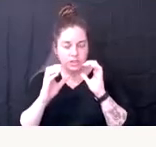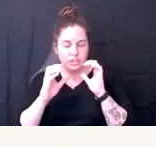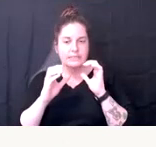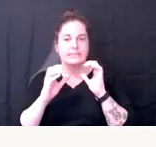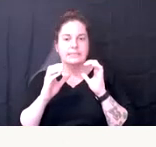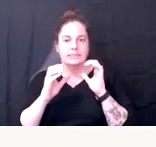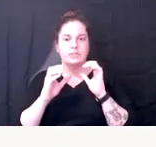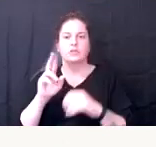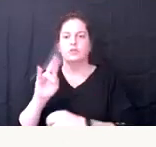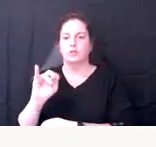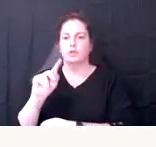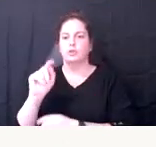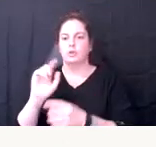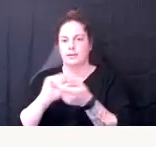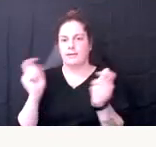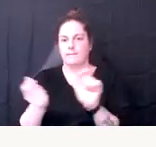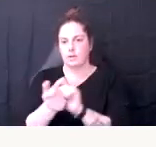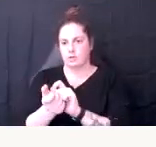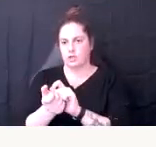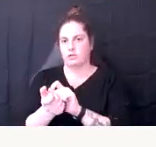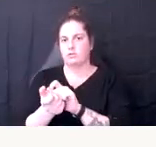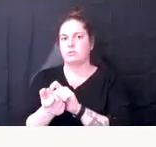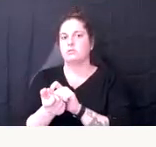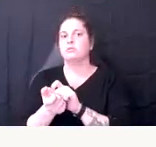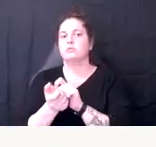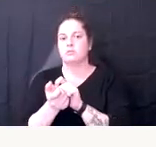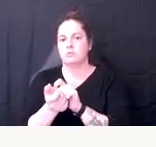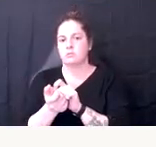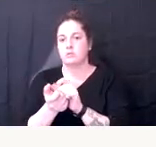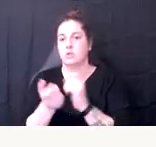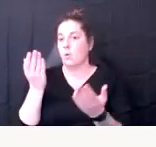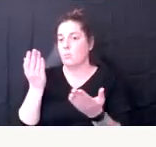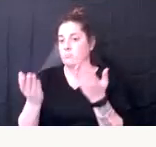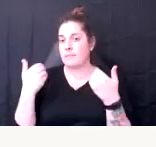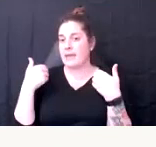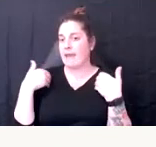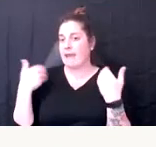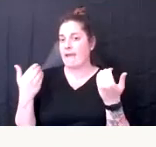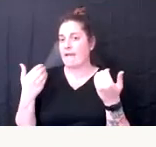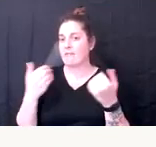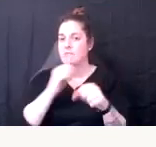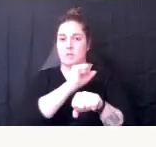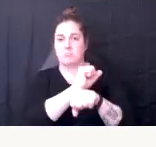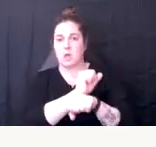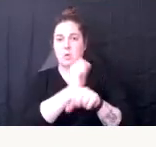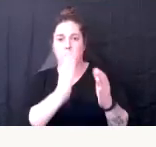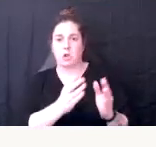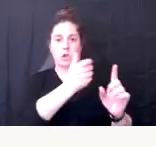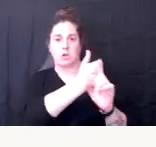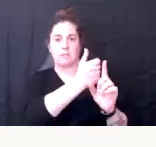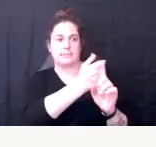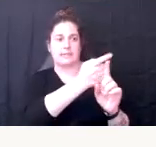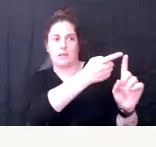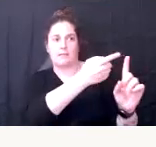unit conversions. So we might have a colleague that's working out in Europe and